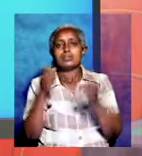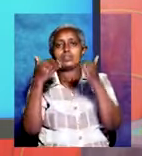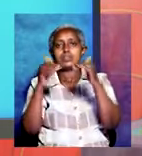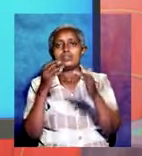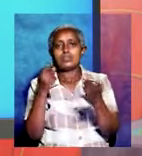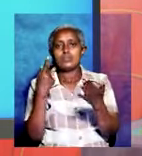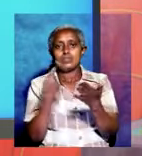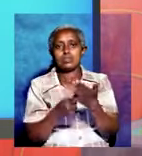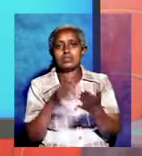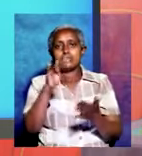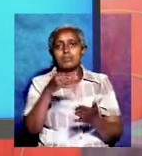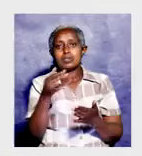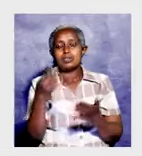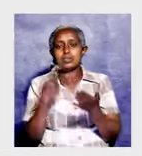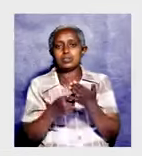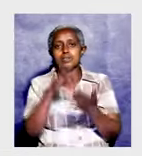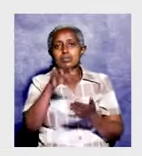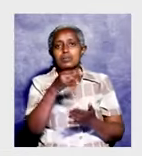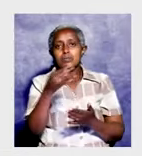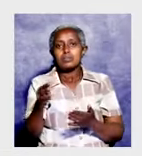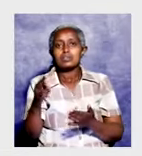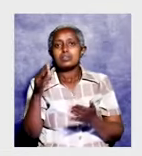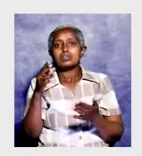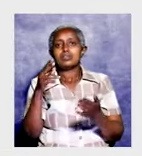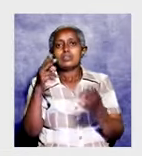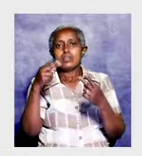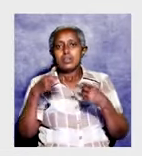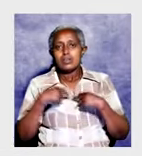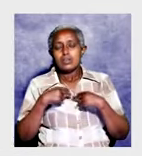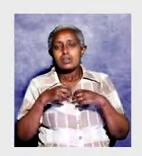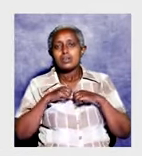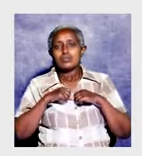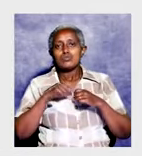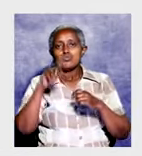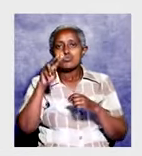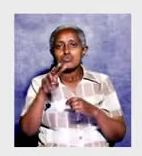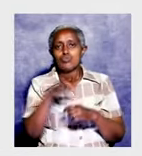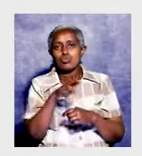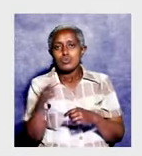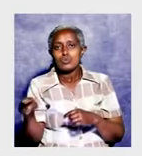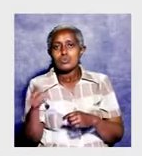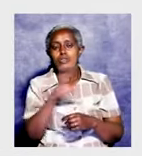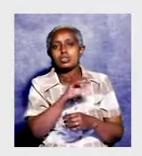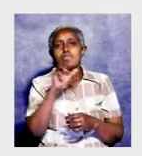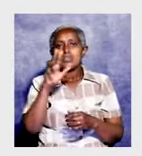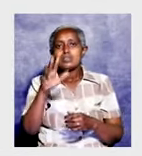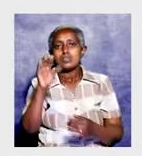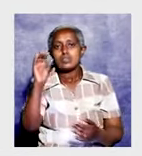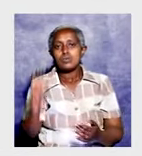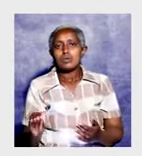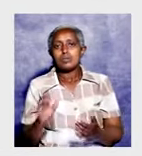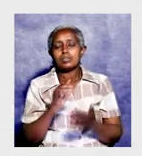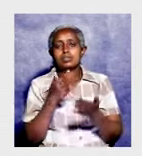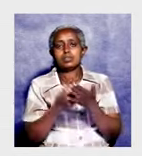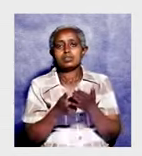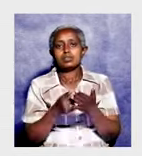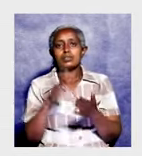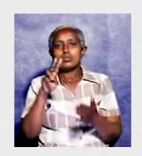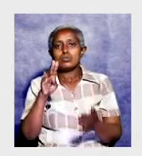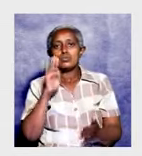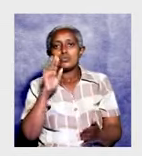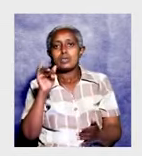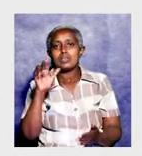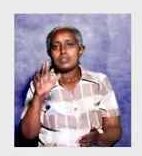this matrix. This matrix has 2 rows and 3 columns. This is 2 by